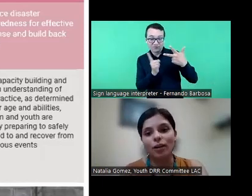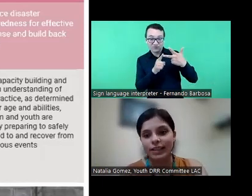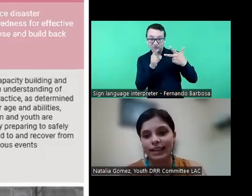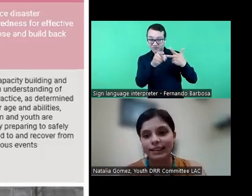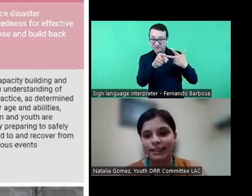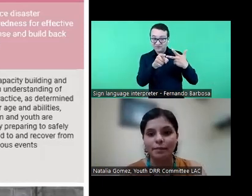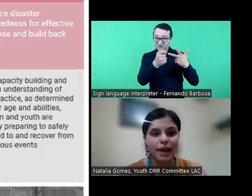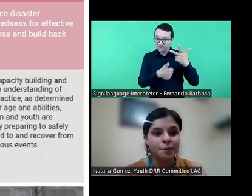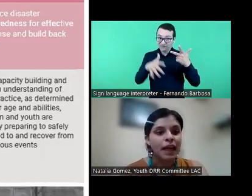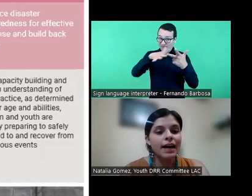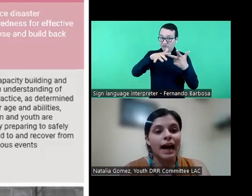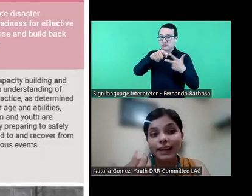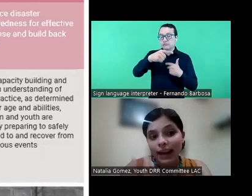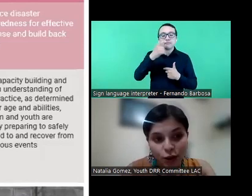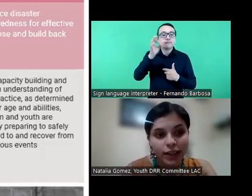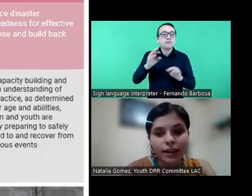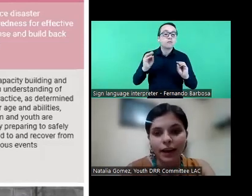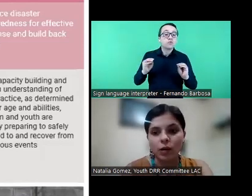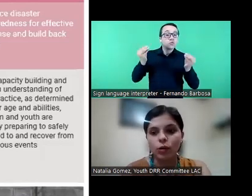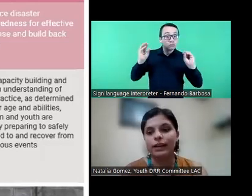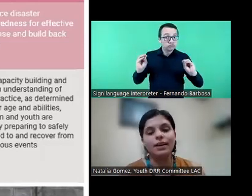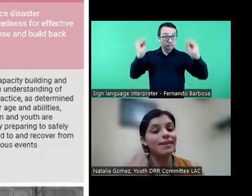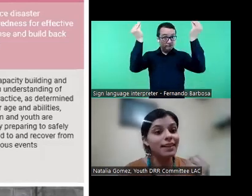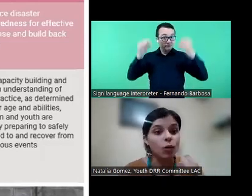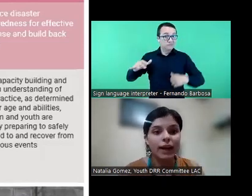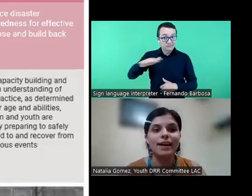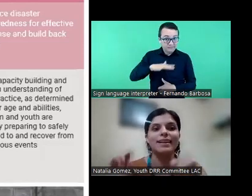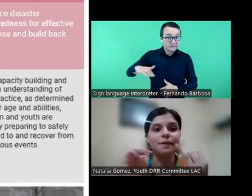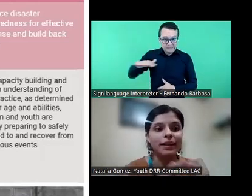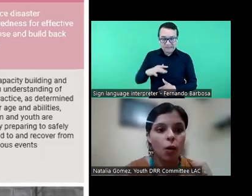to the third priorities, we have that youth and adolescents